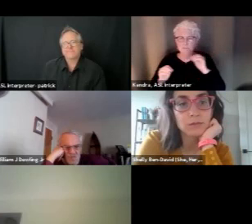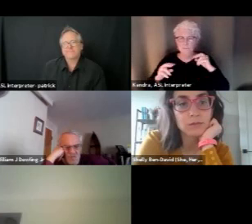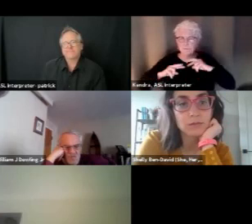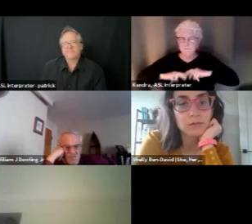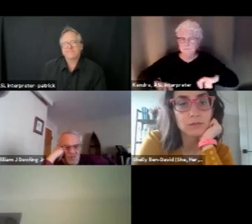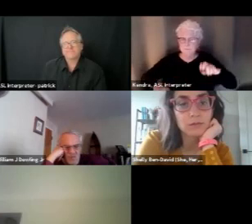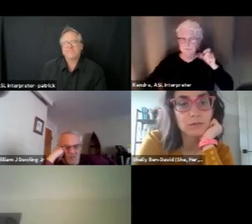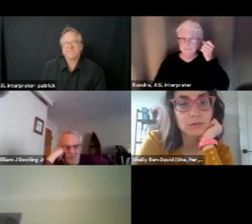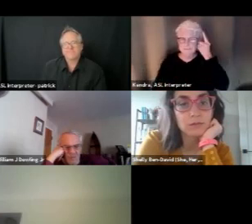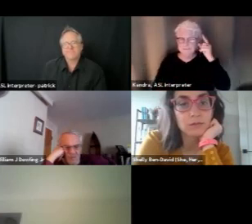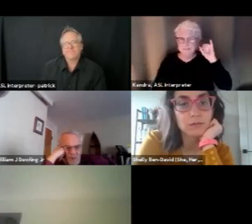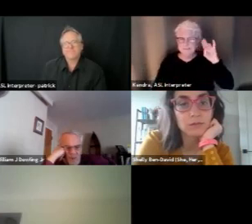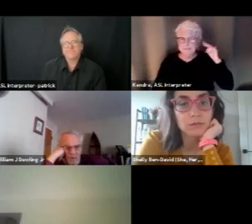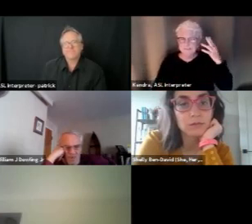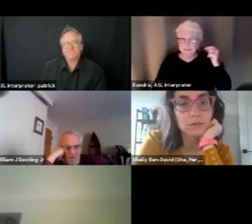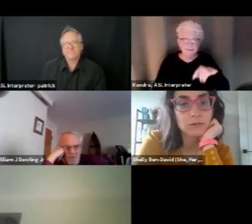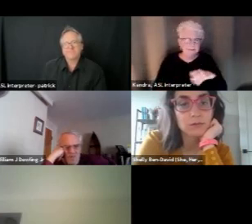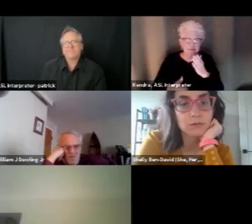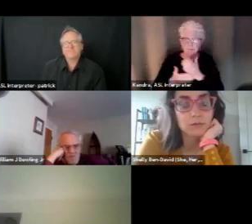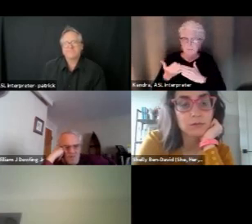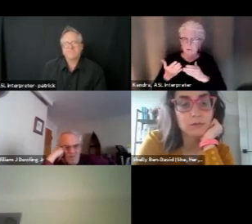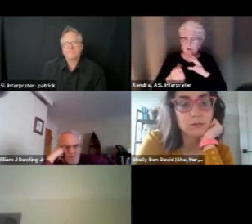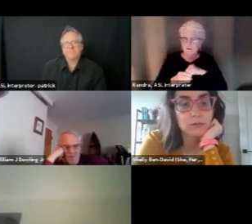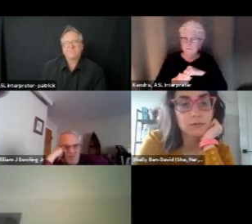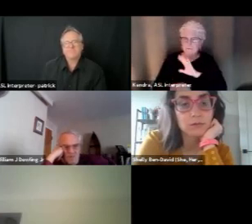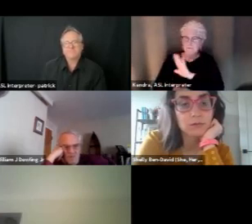a symptom, you're delusional, or whatever